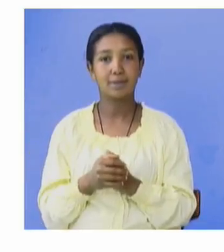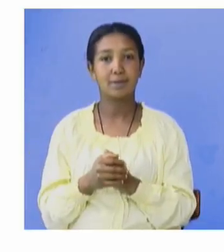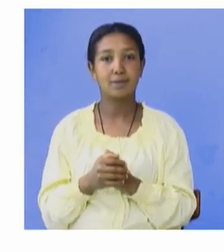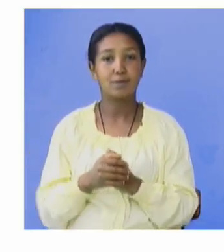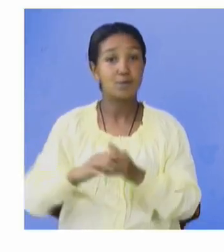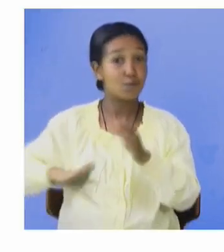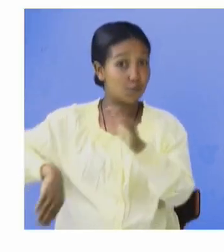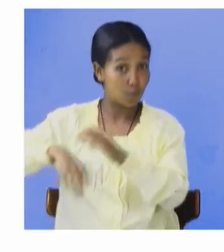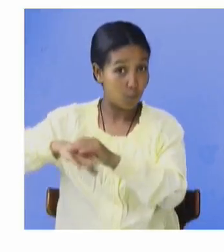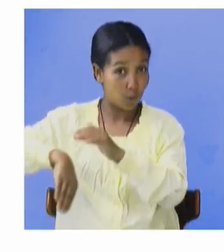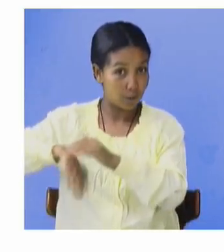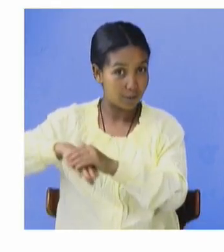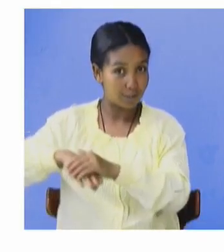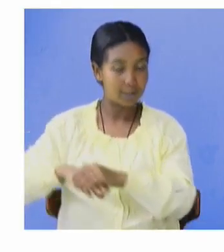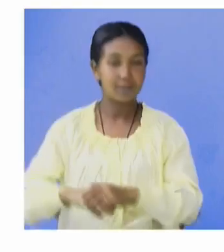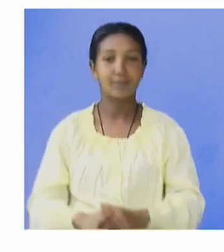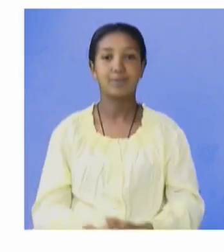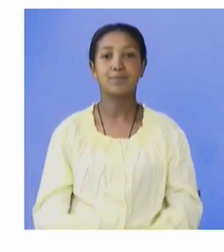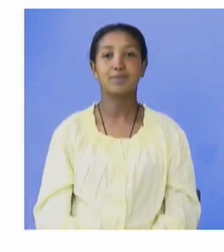football.